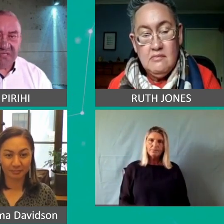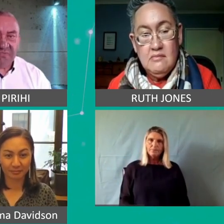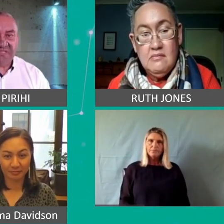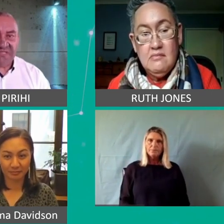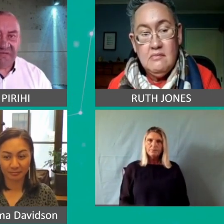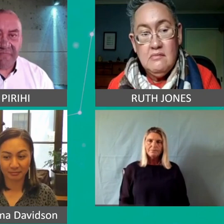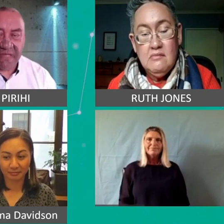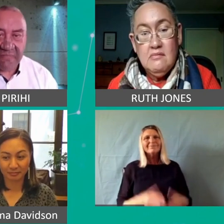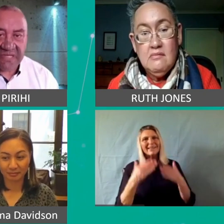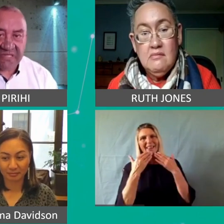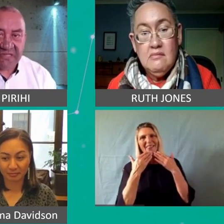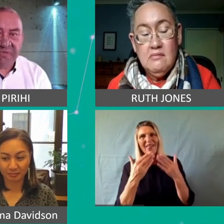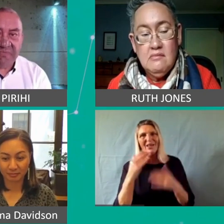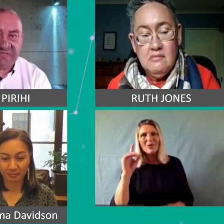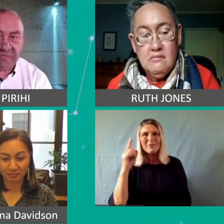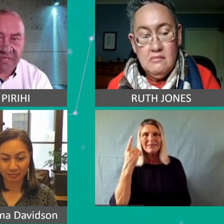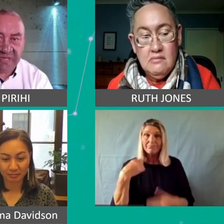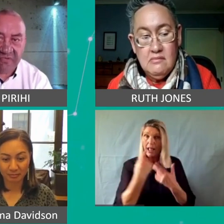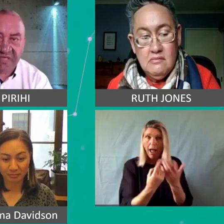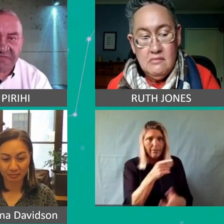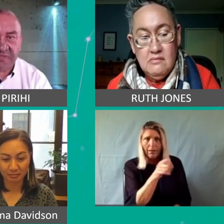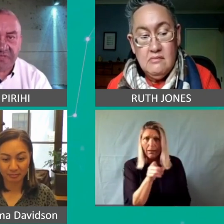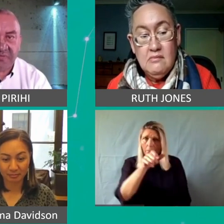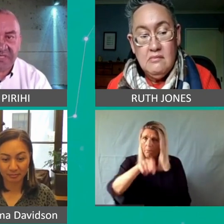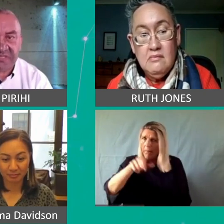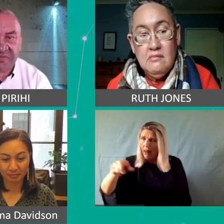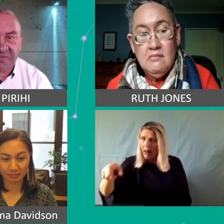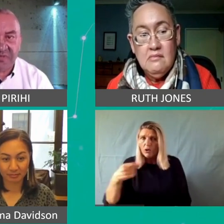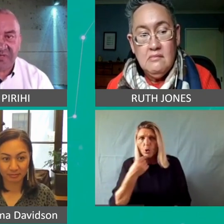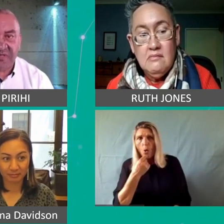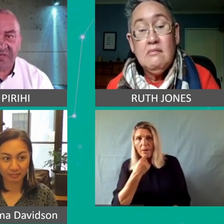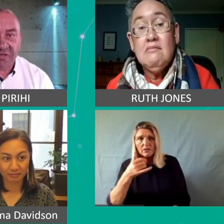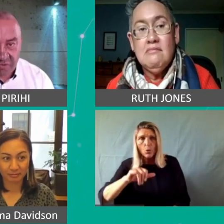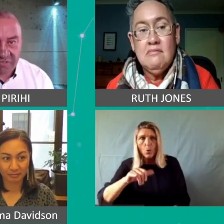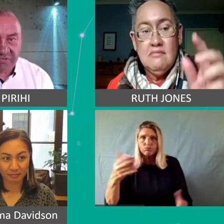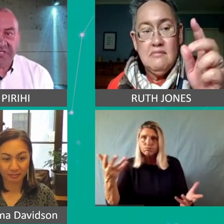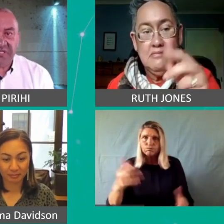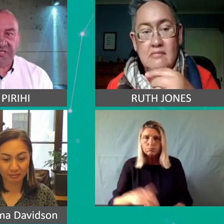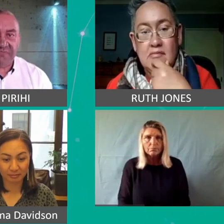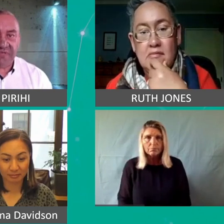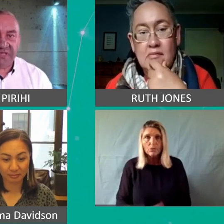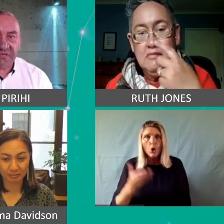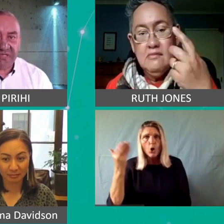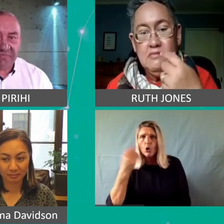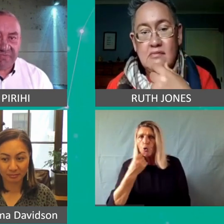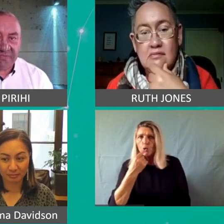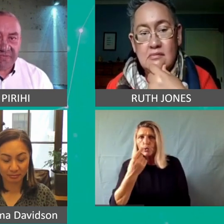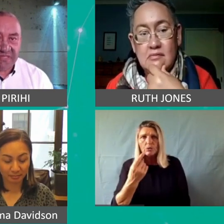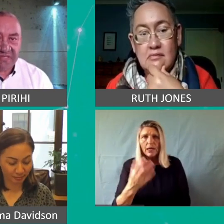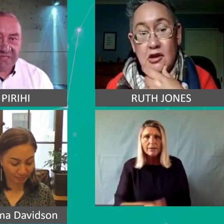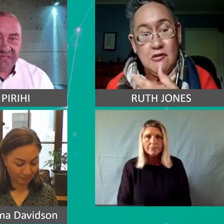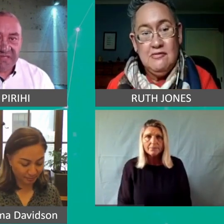Thank you, Minister. Any other members of the panel have some comments or kōrero to share? Kia ora,